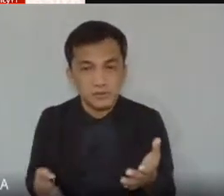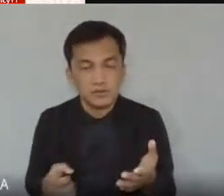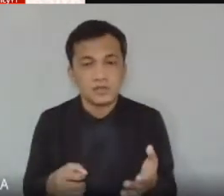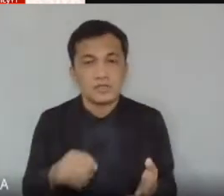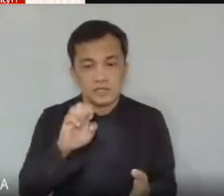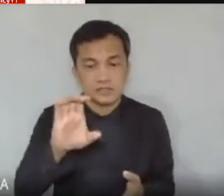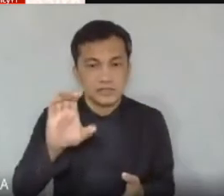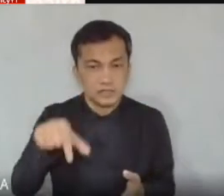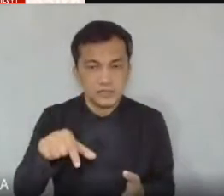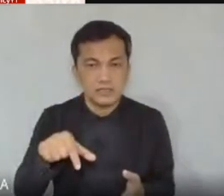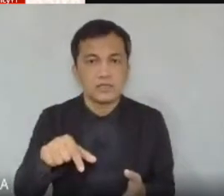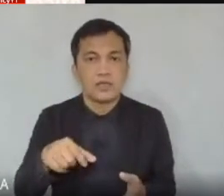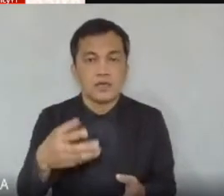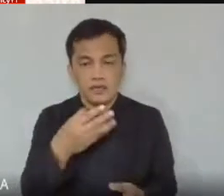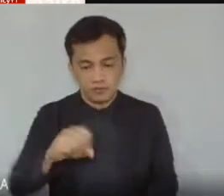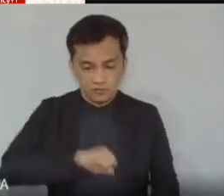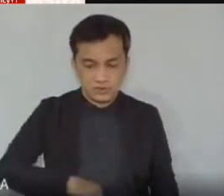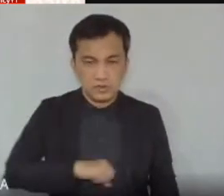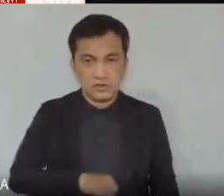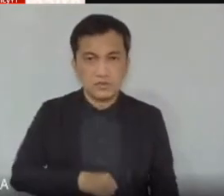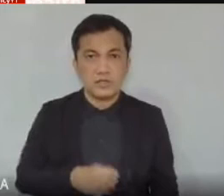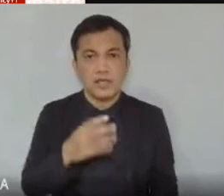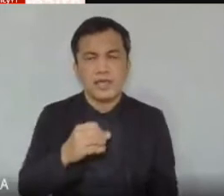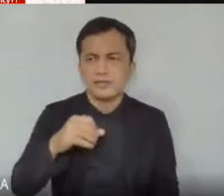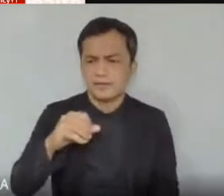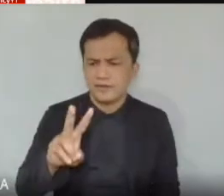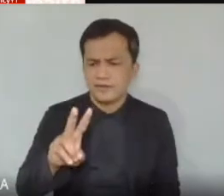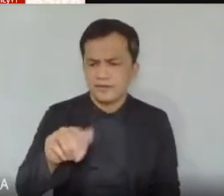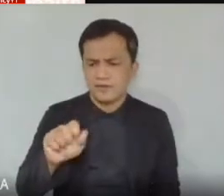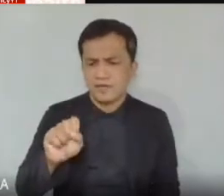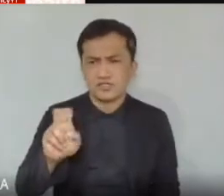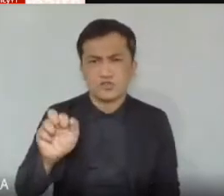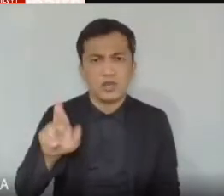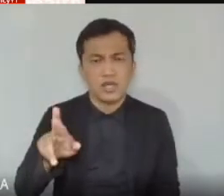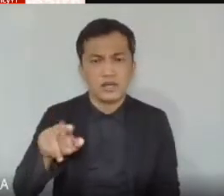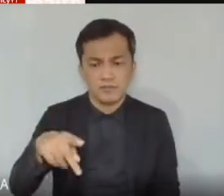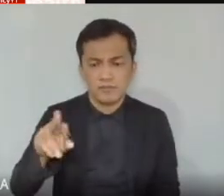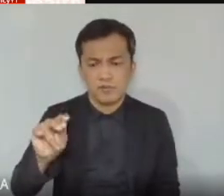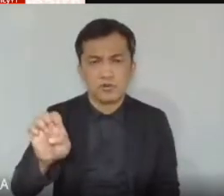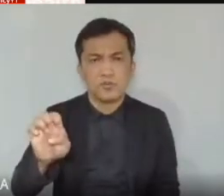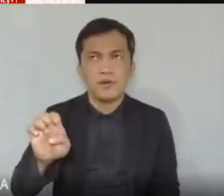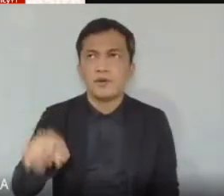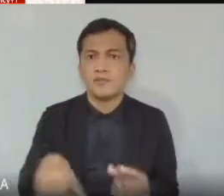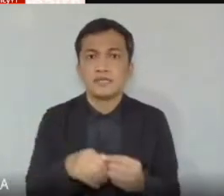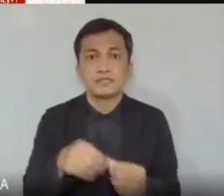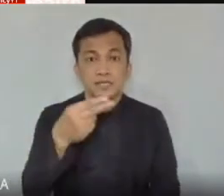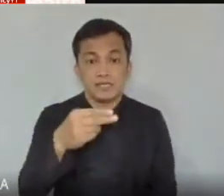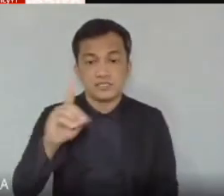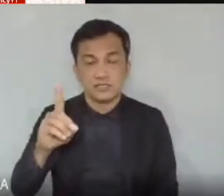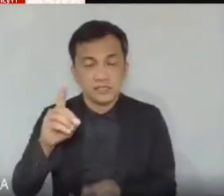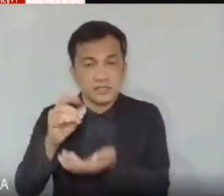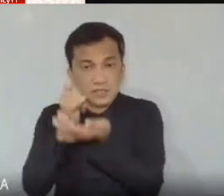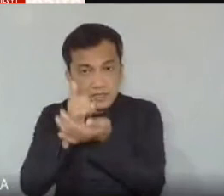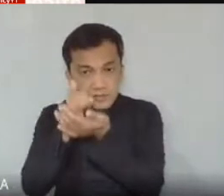ears, and then we have an ophthalmoscope. So all this can be given to our midwives, and I'm sure they are more than willing